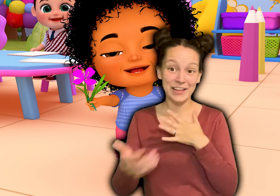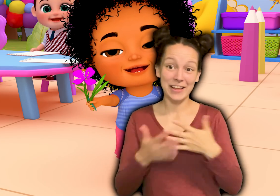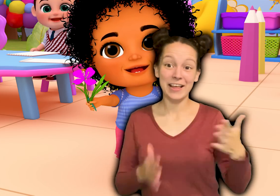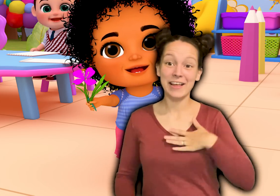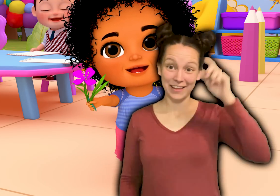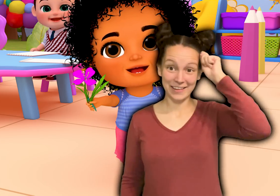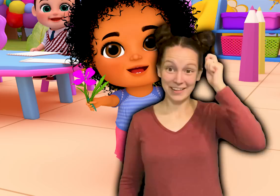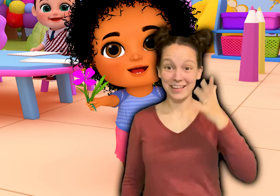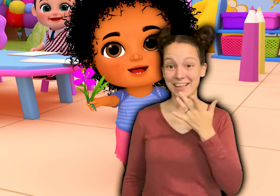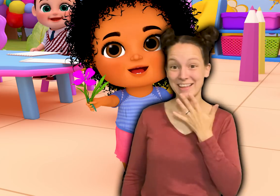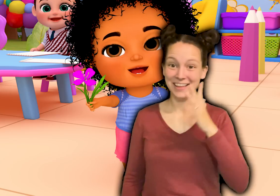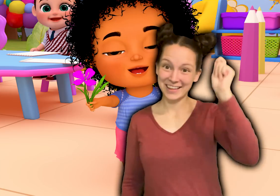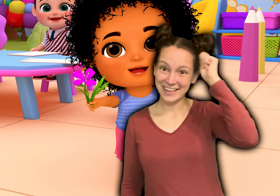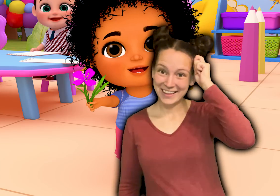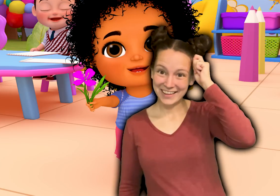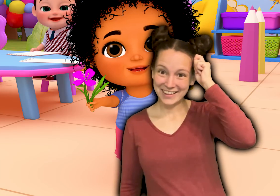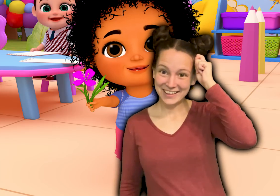hair of my